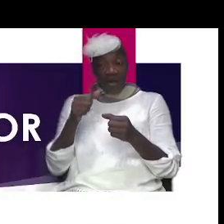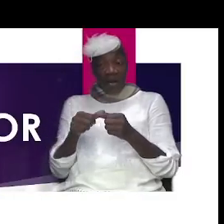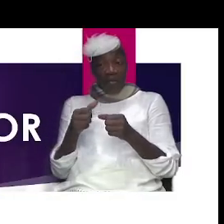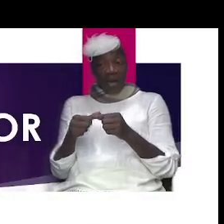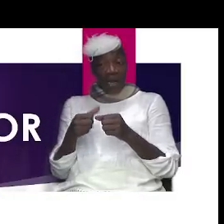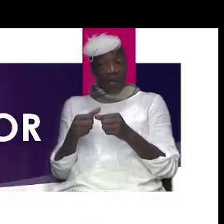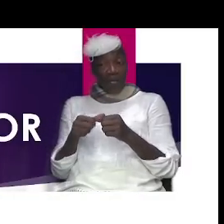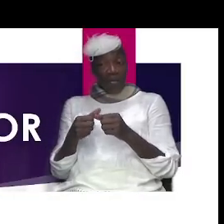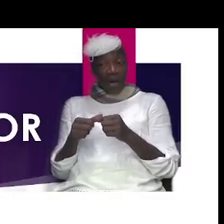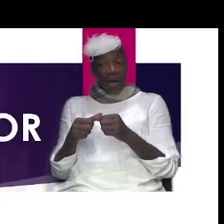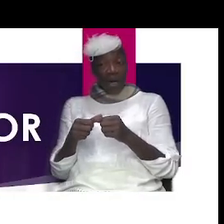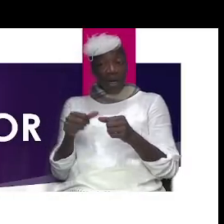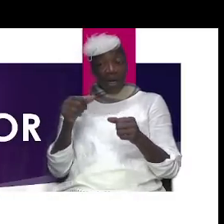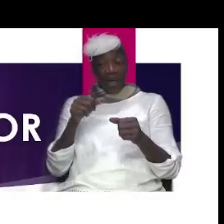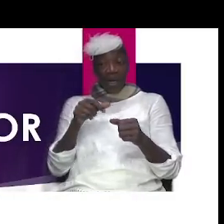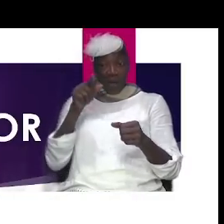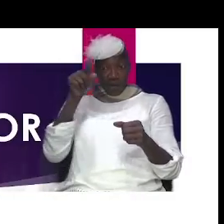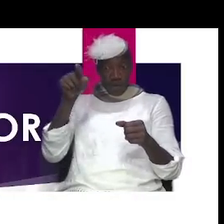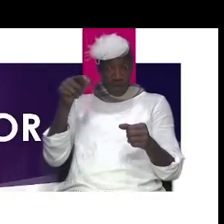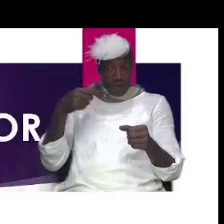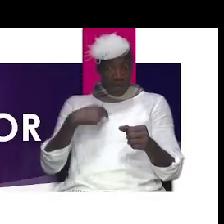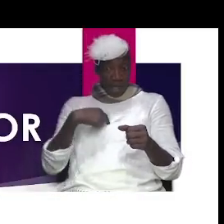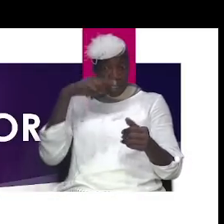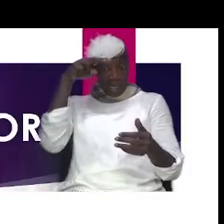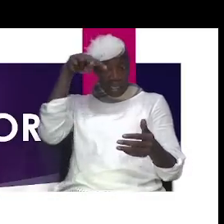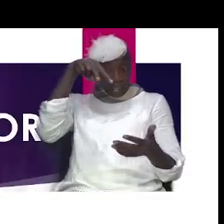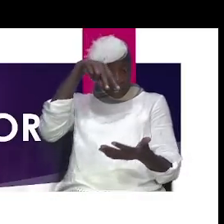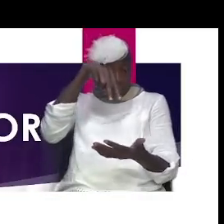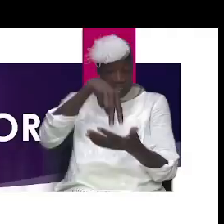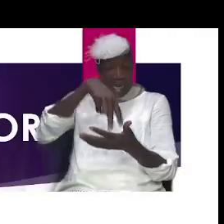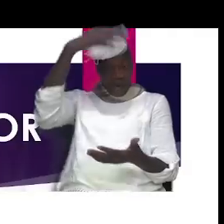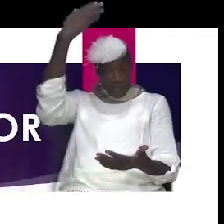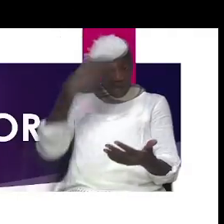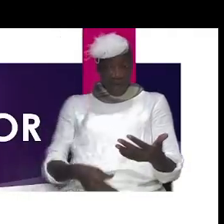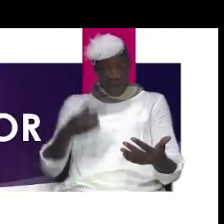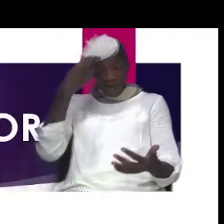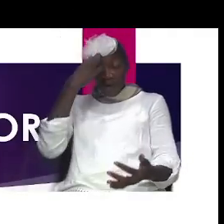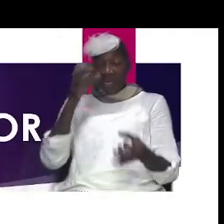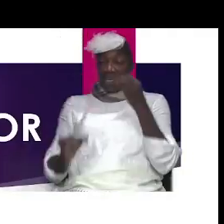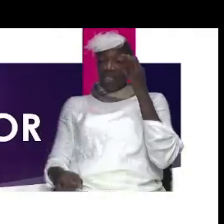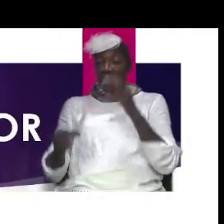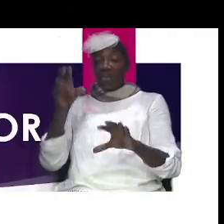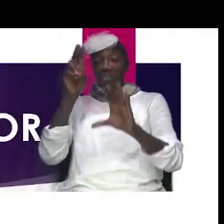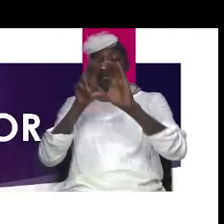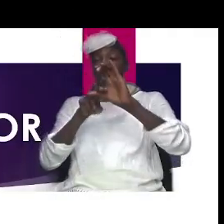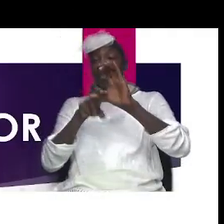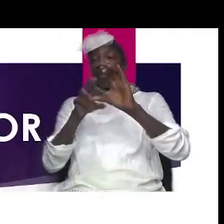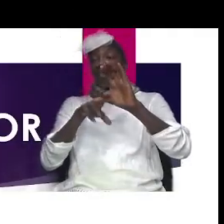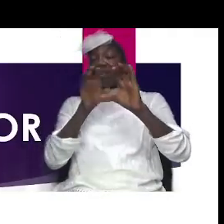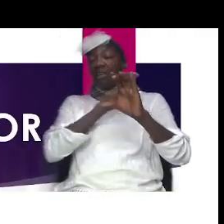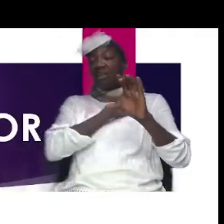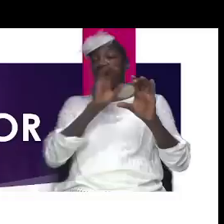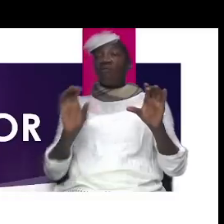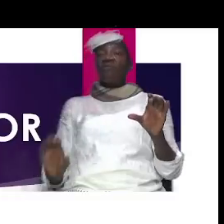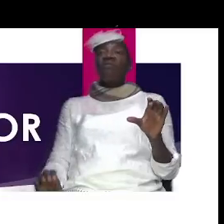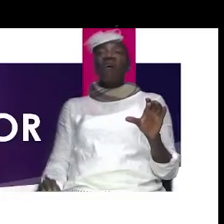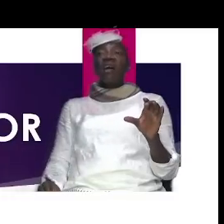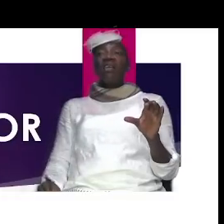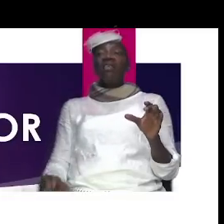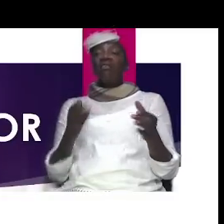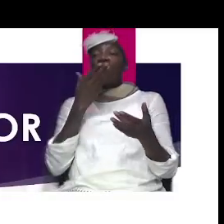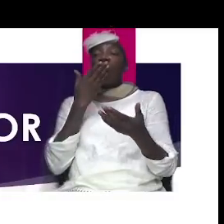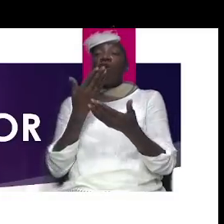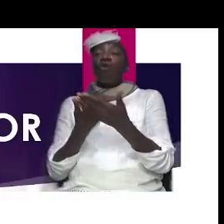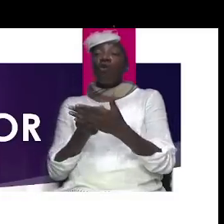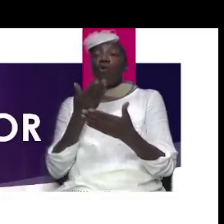are going to stand before the judgment seat of Christ to give an account, every man, for the deeds that we have done, whether good or bad.